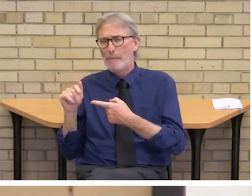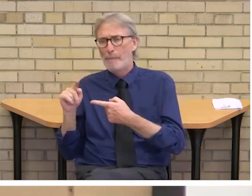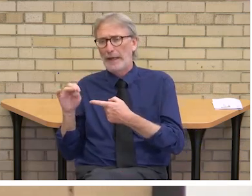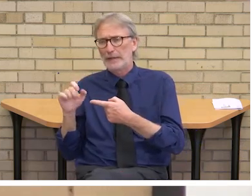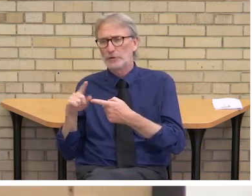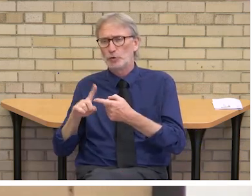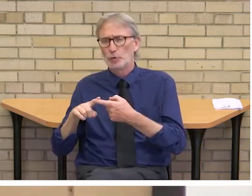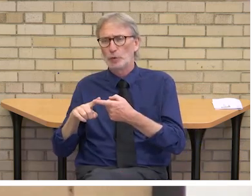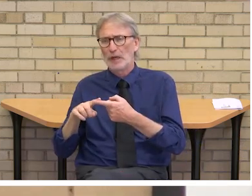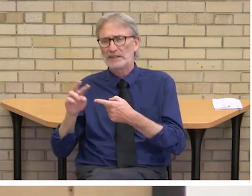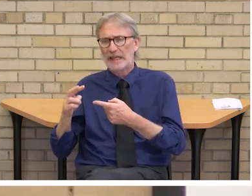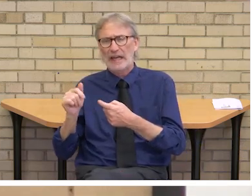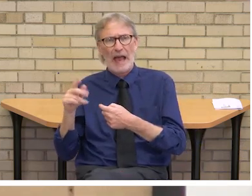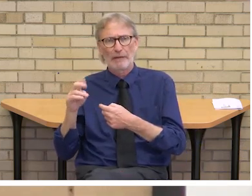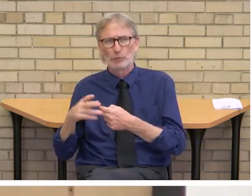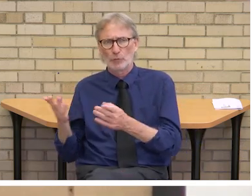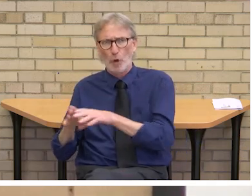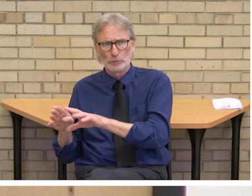Avenue.